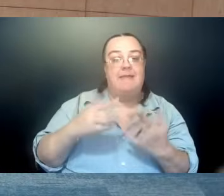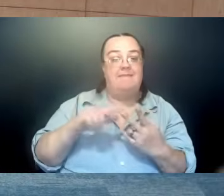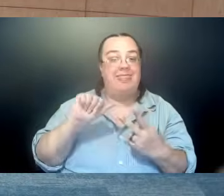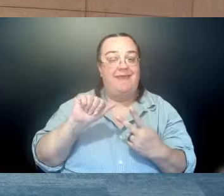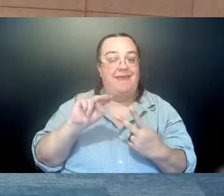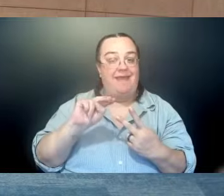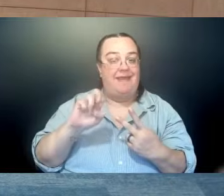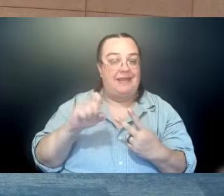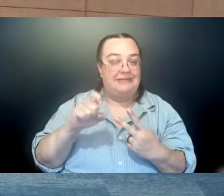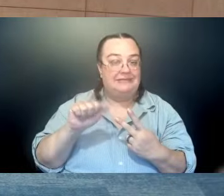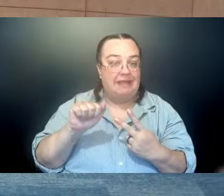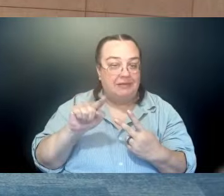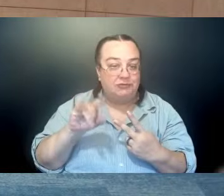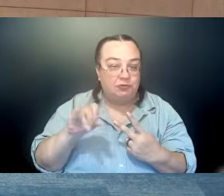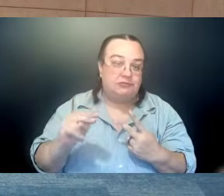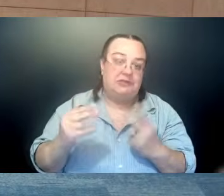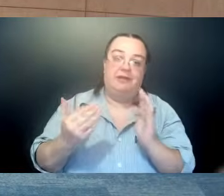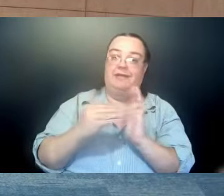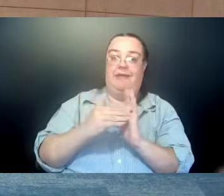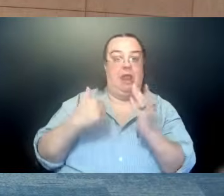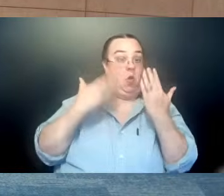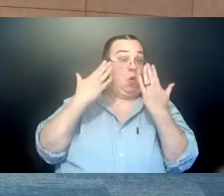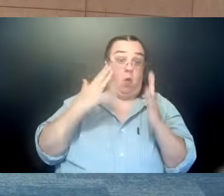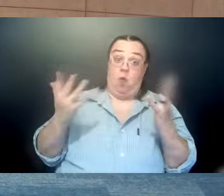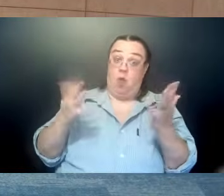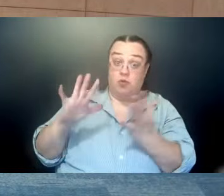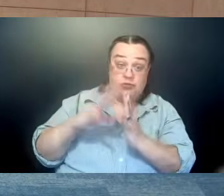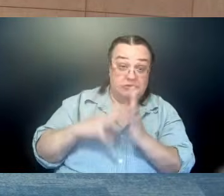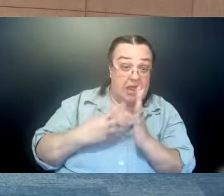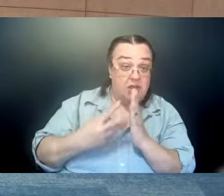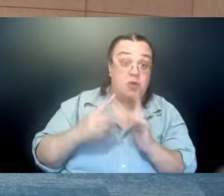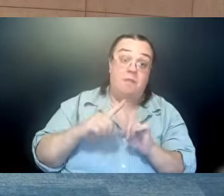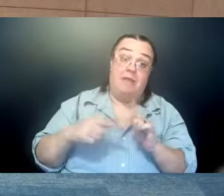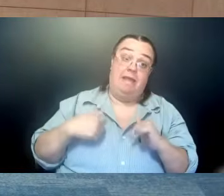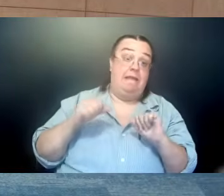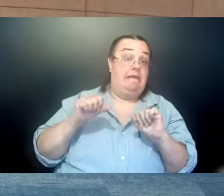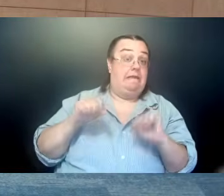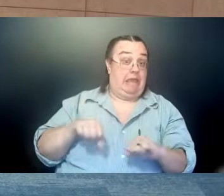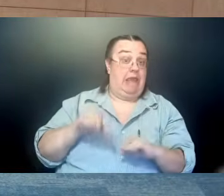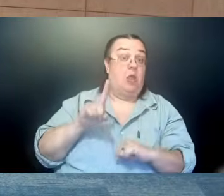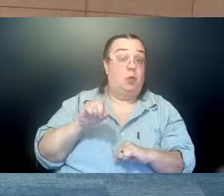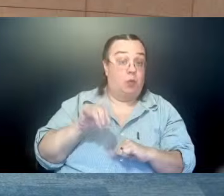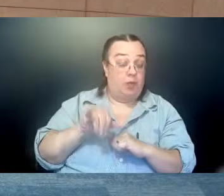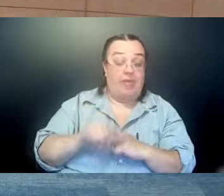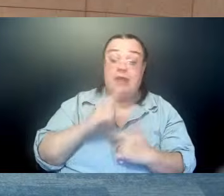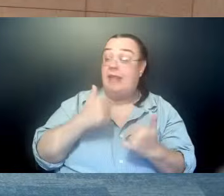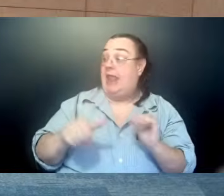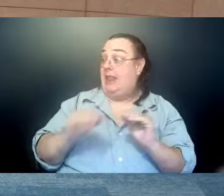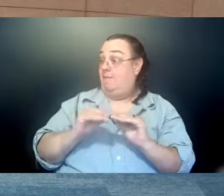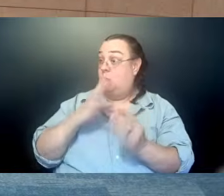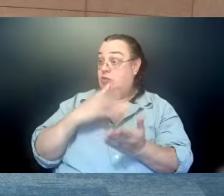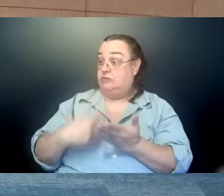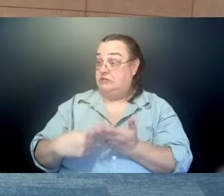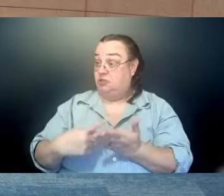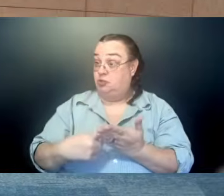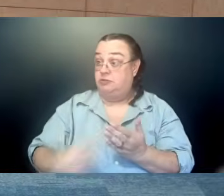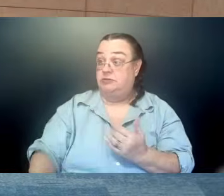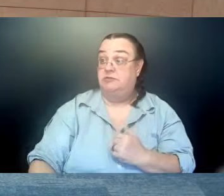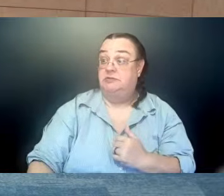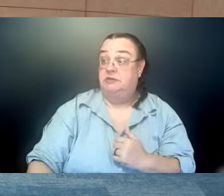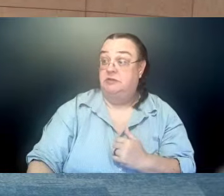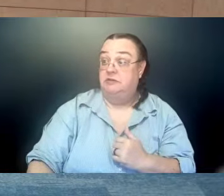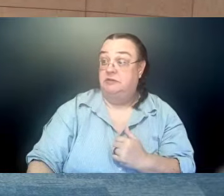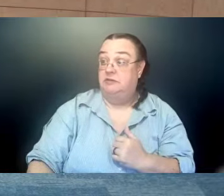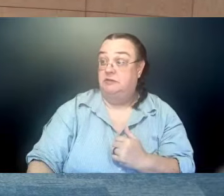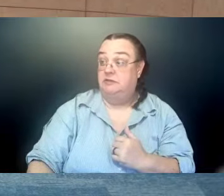Again, I have no idea what her schedule is, but I can do that. Is there any further discussion? Hearing